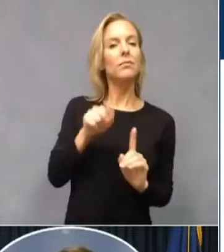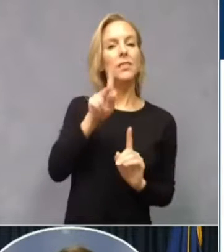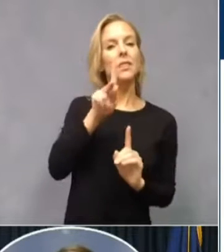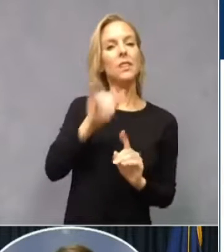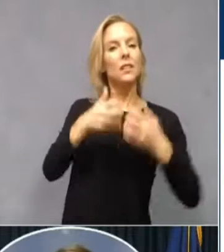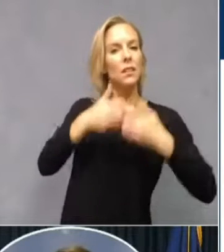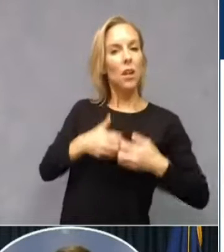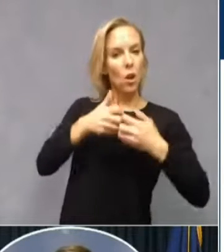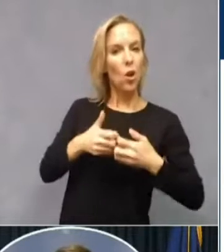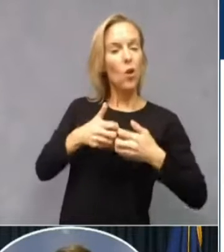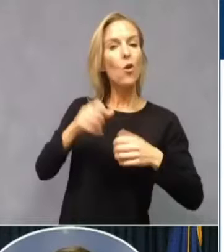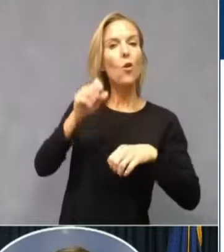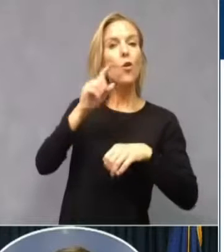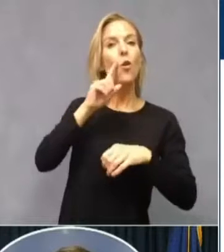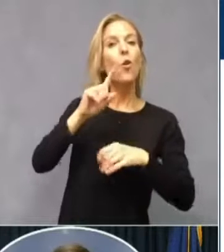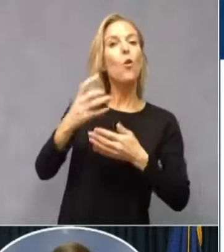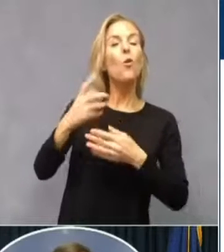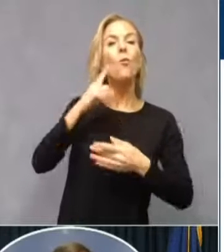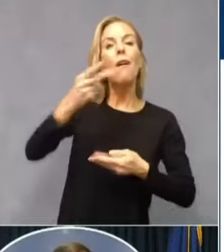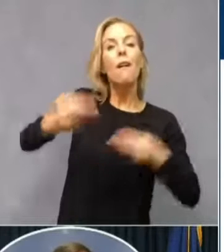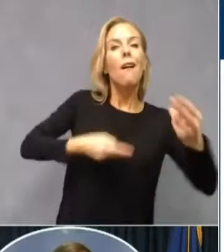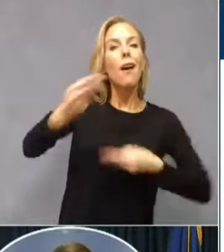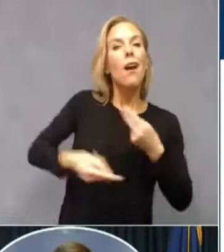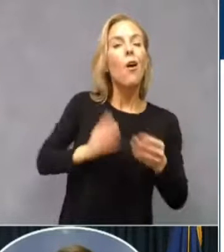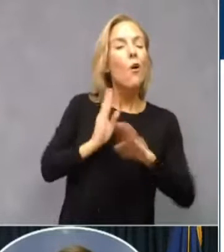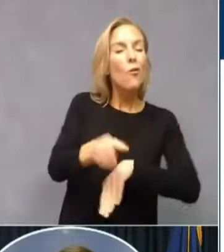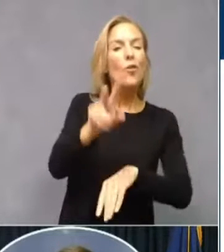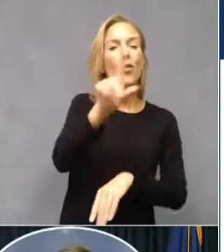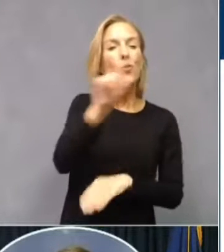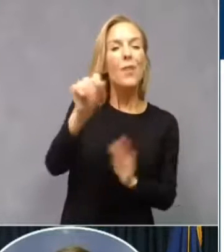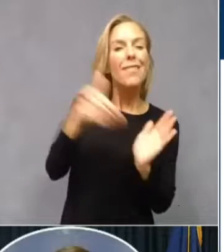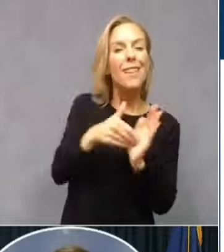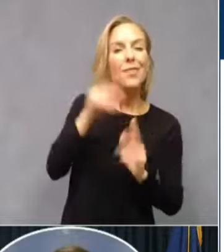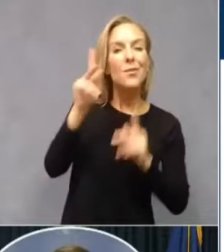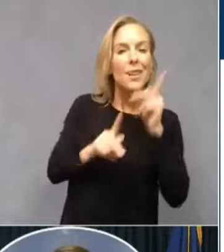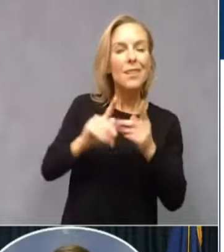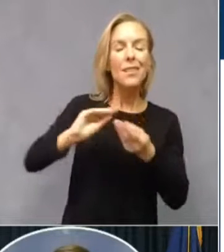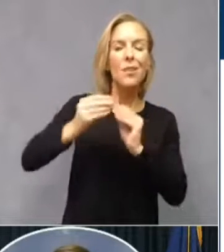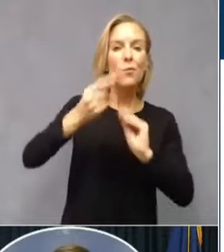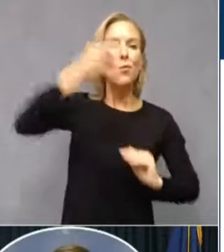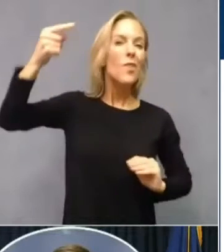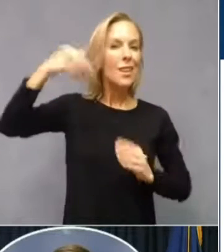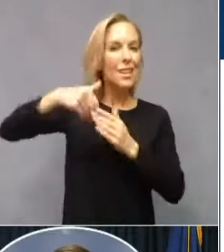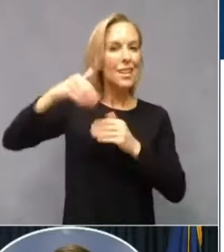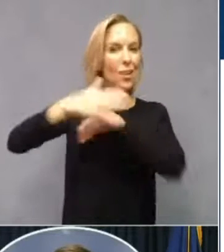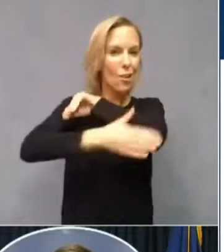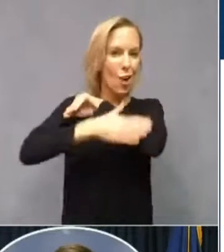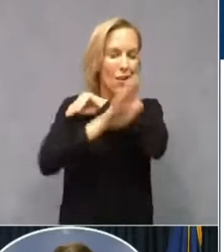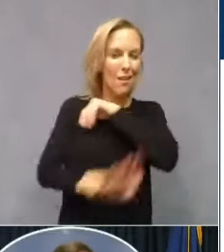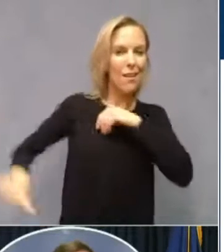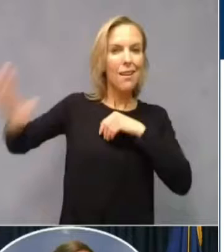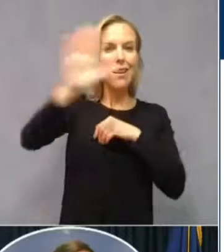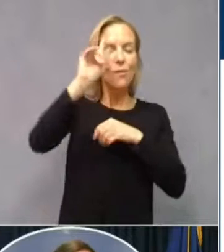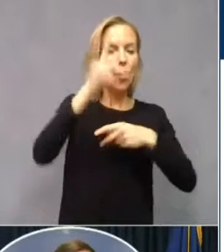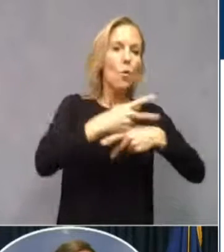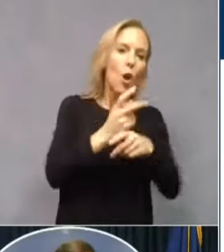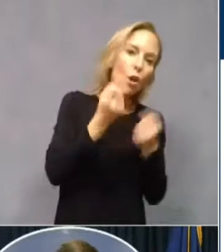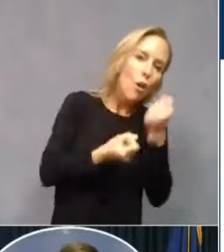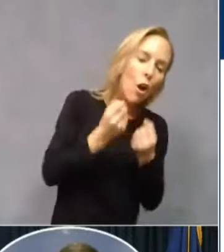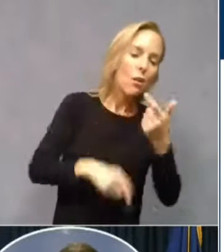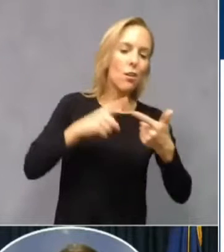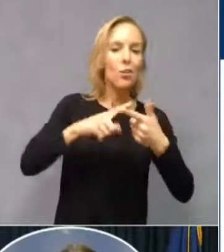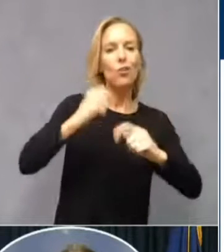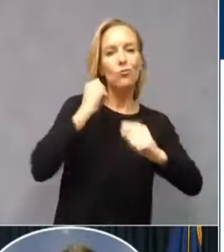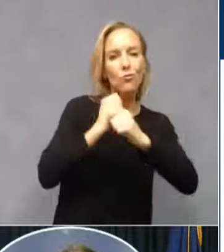over 100,000 people and ranks number one in the country in terms of production of cars, light trucks, and SUVs